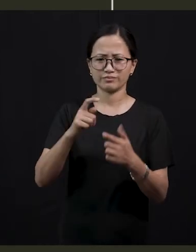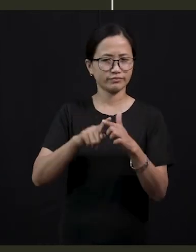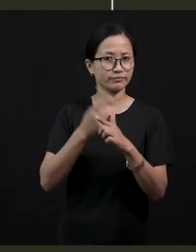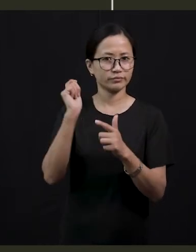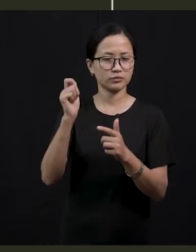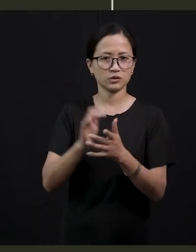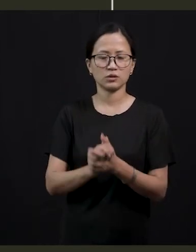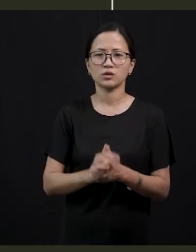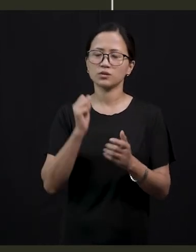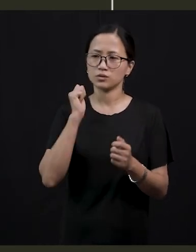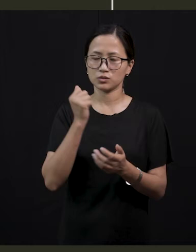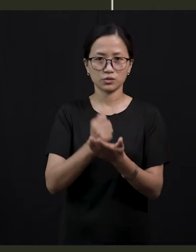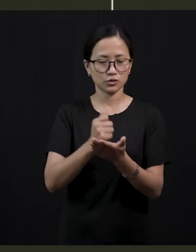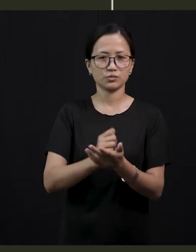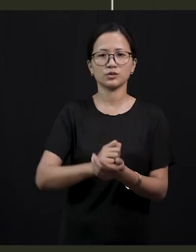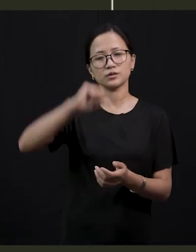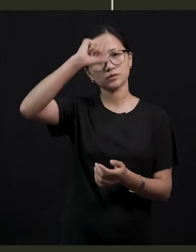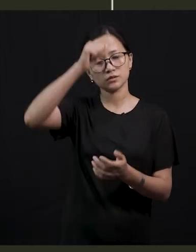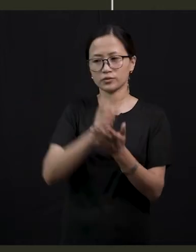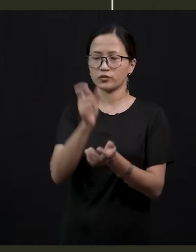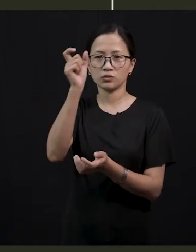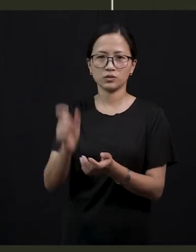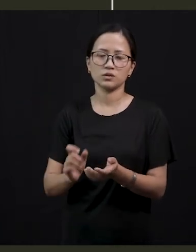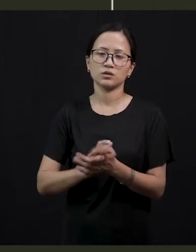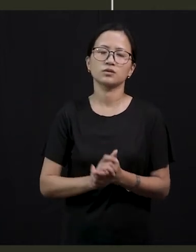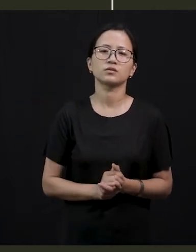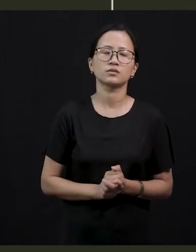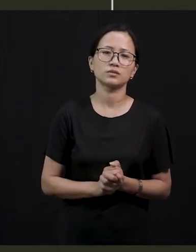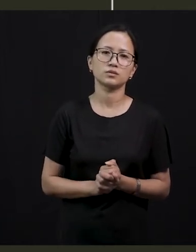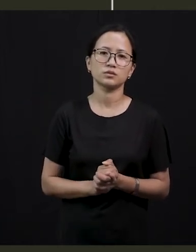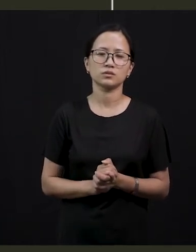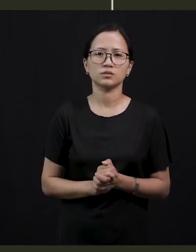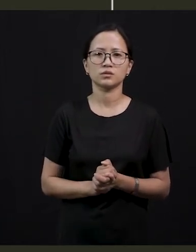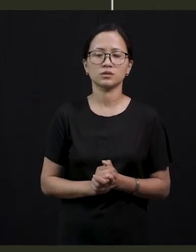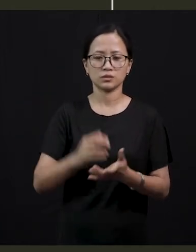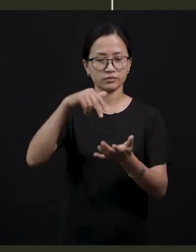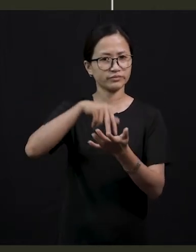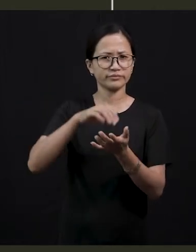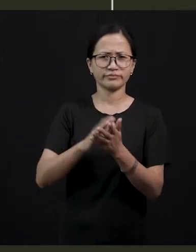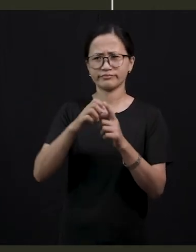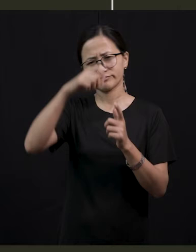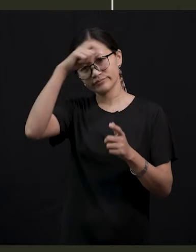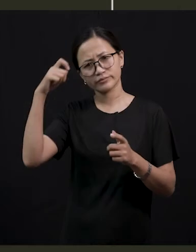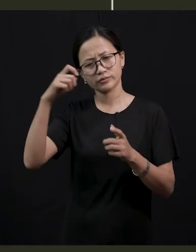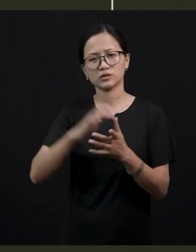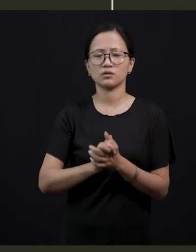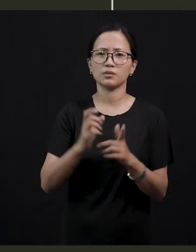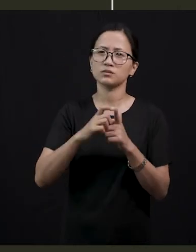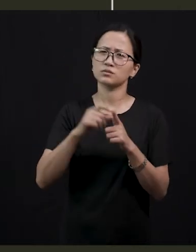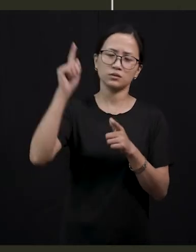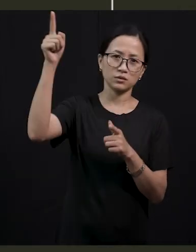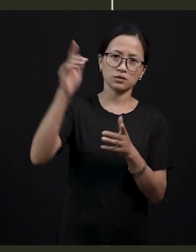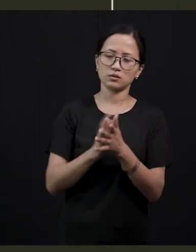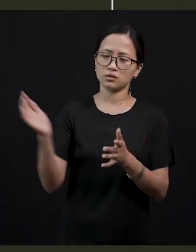you should be a citizen of India. You should be a registered voter. It cannot be that I stay in Delhi and I get my voting card from Delhi